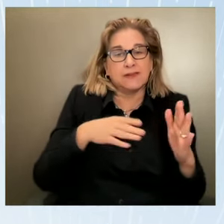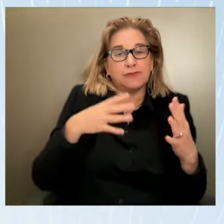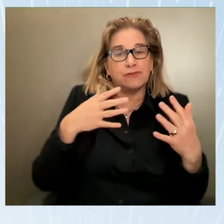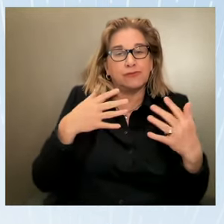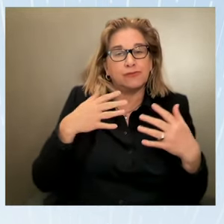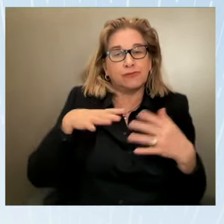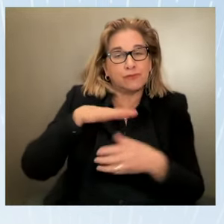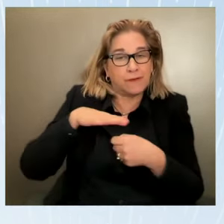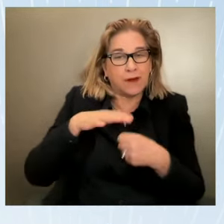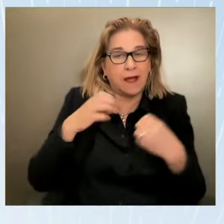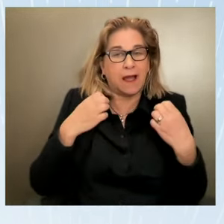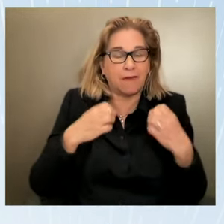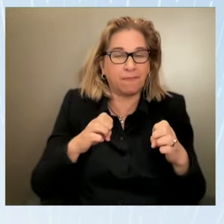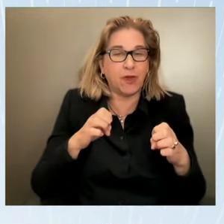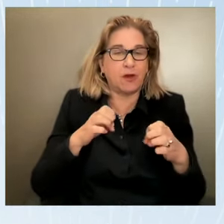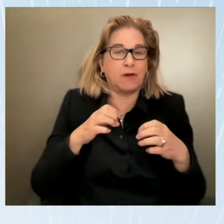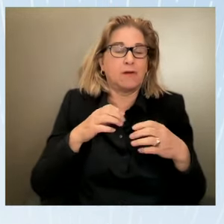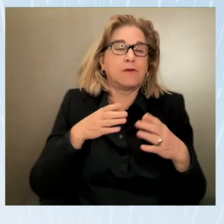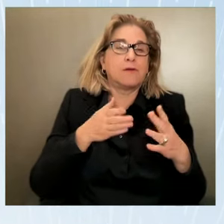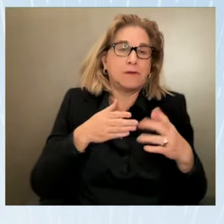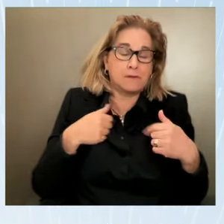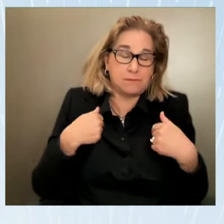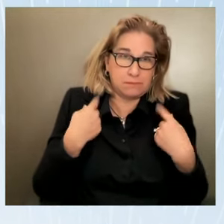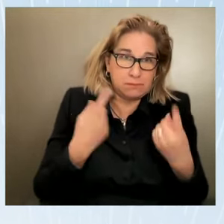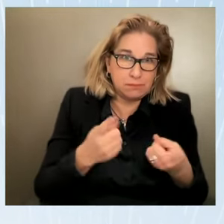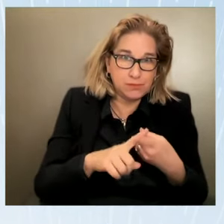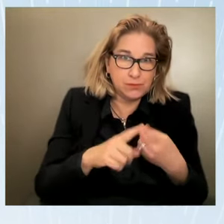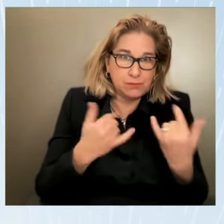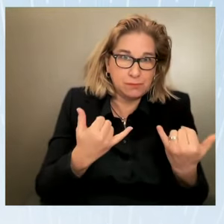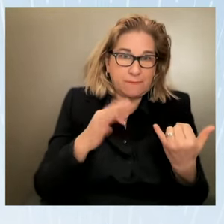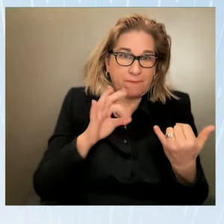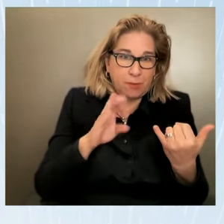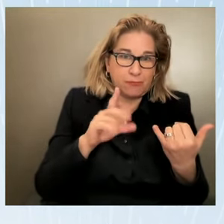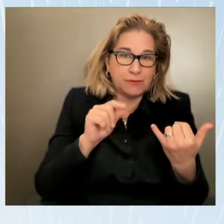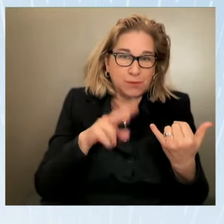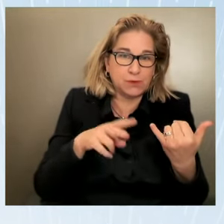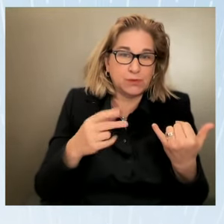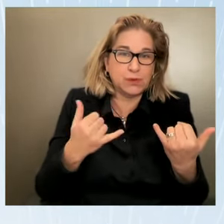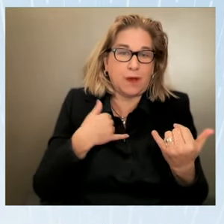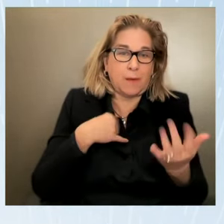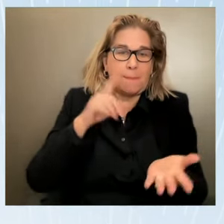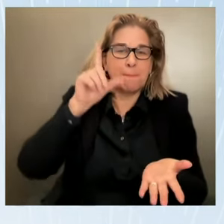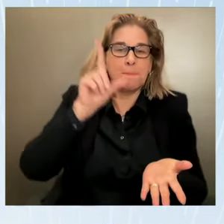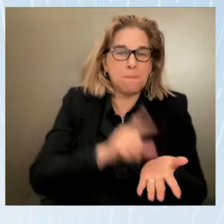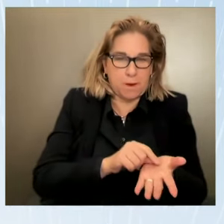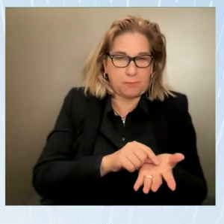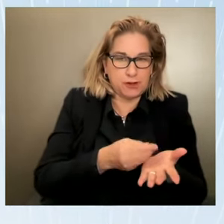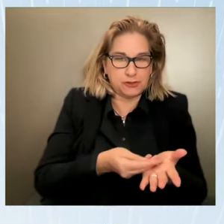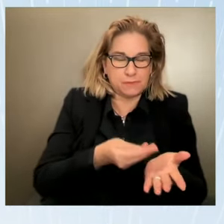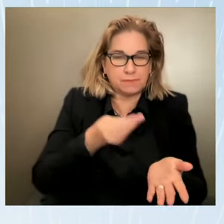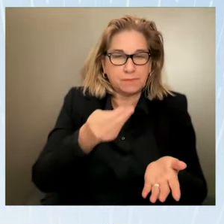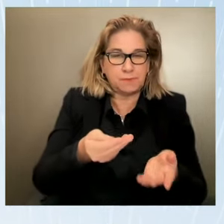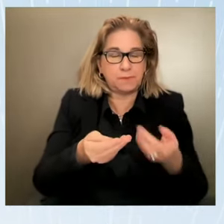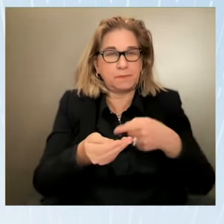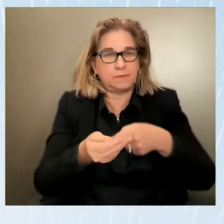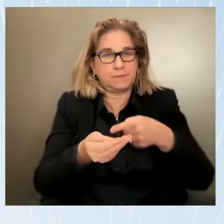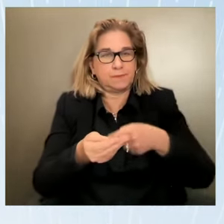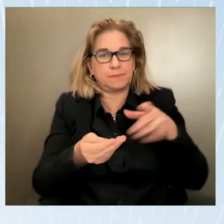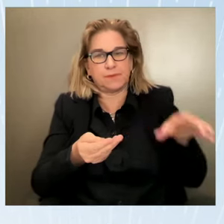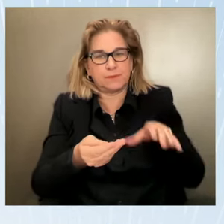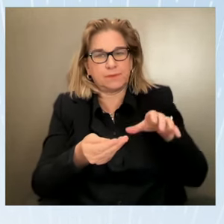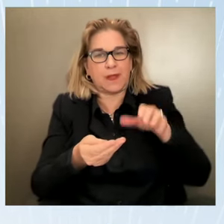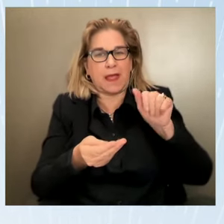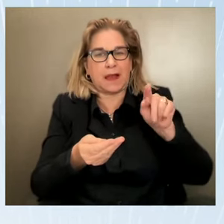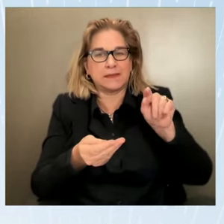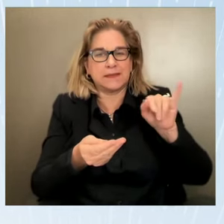a request for information on conducting anti-trafficking work with a racial equity lens, and we plan to host a